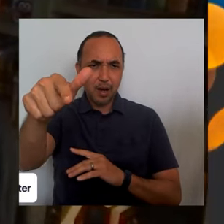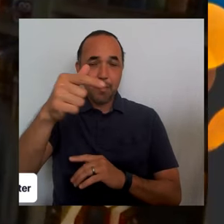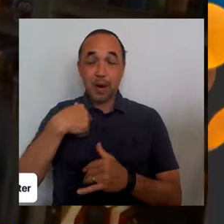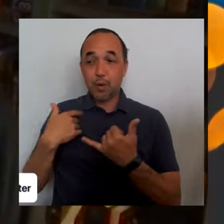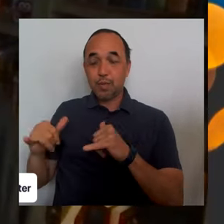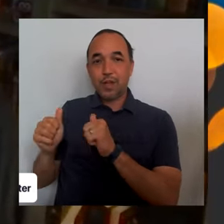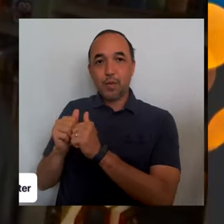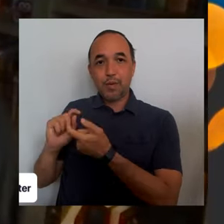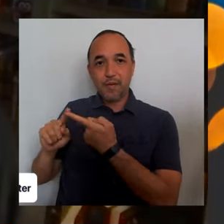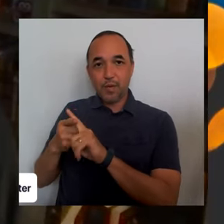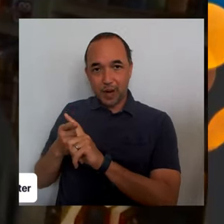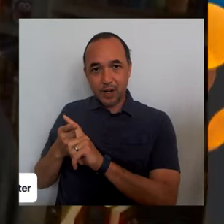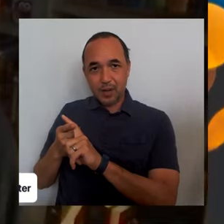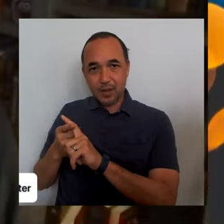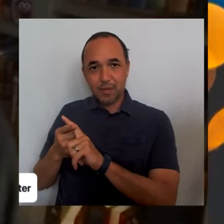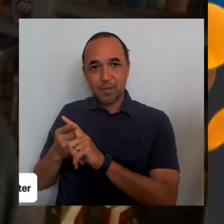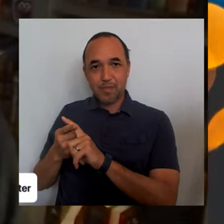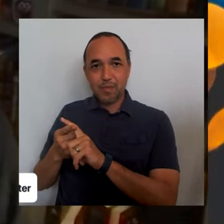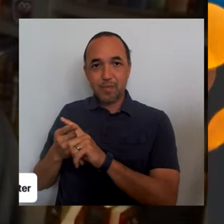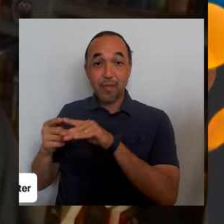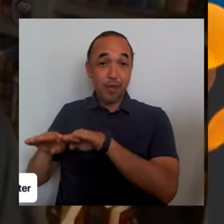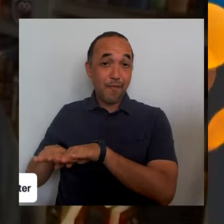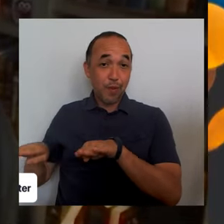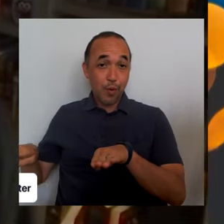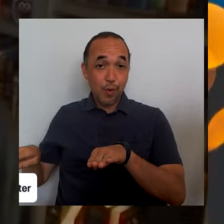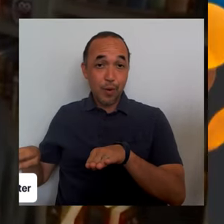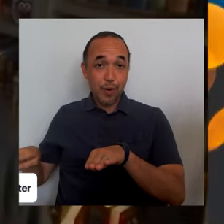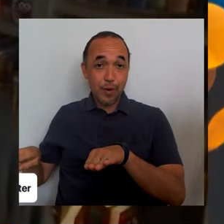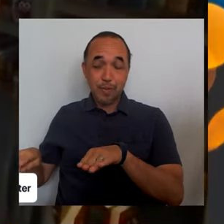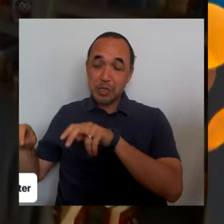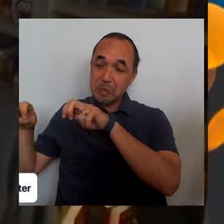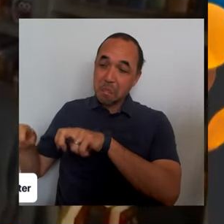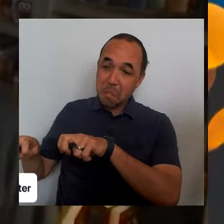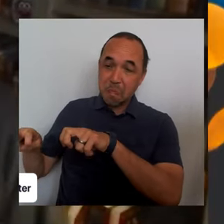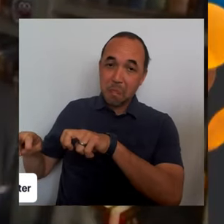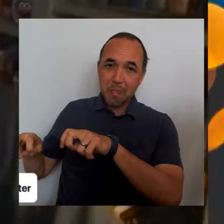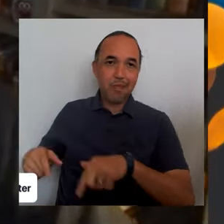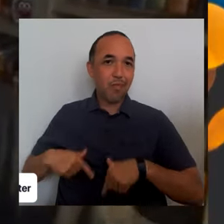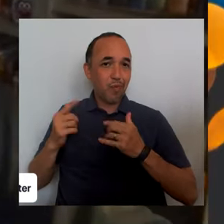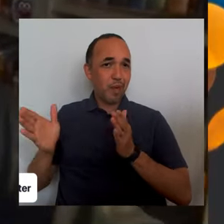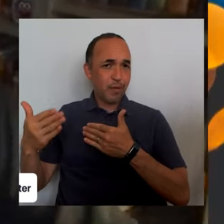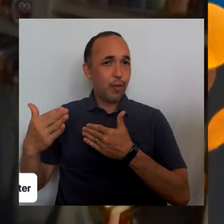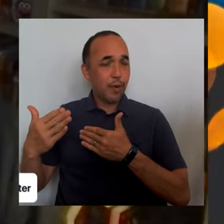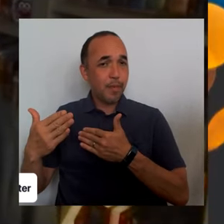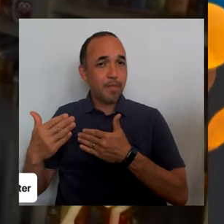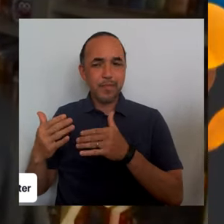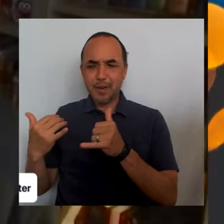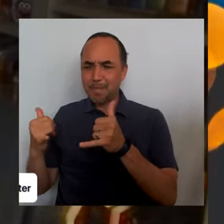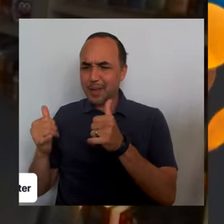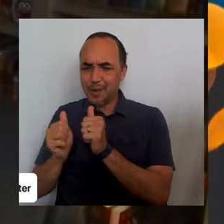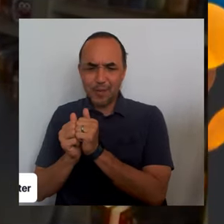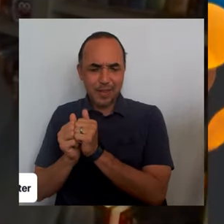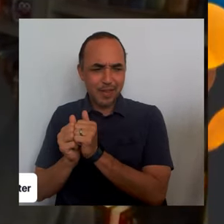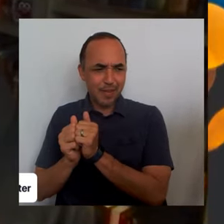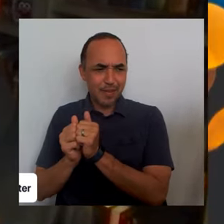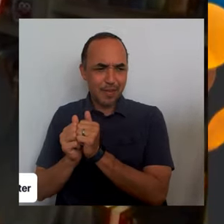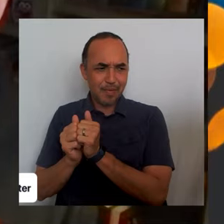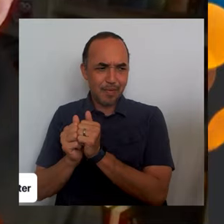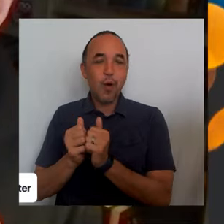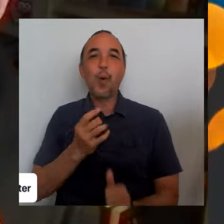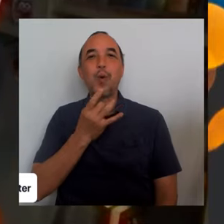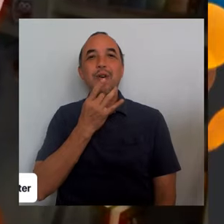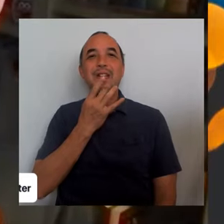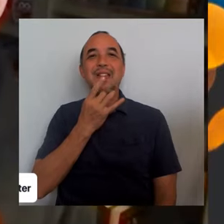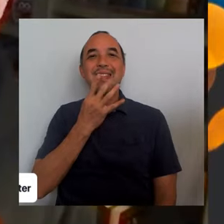floor, and I remember it being a living room, and we're playing with the light bright. It's